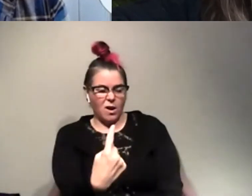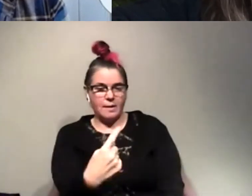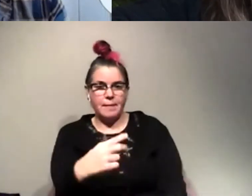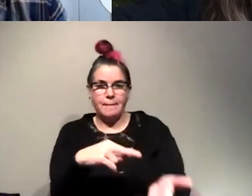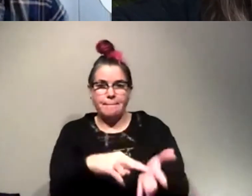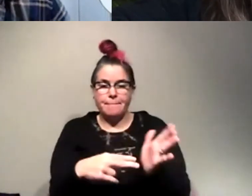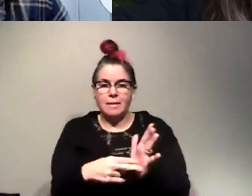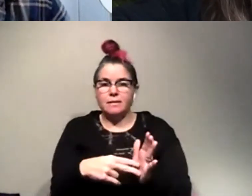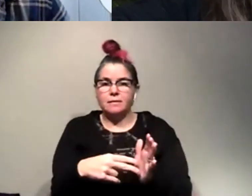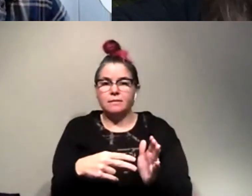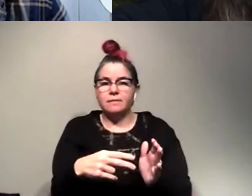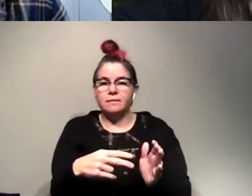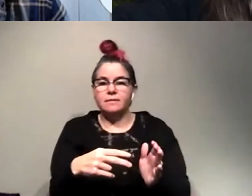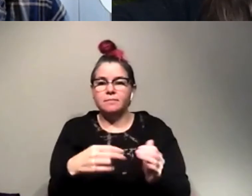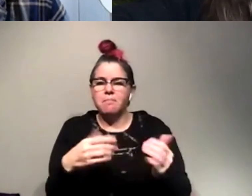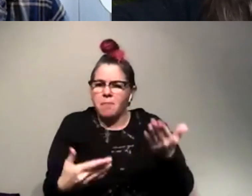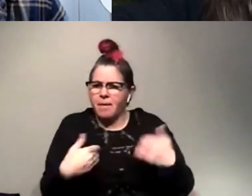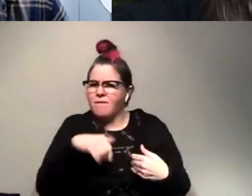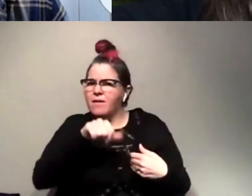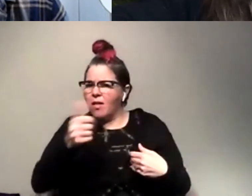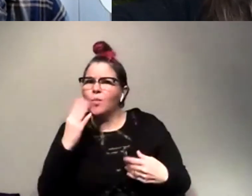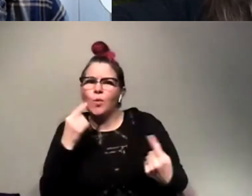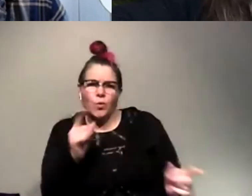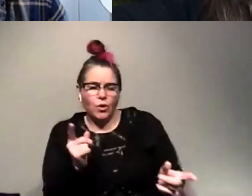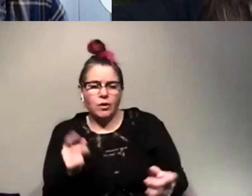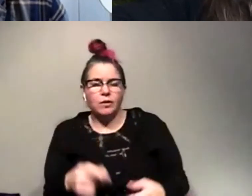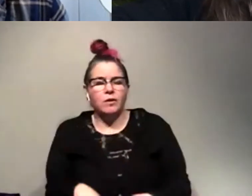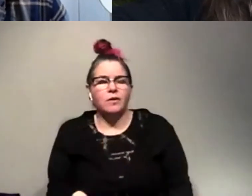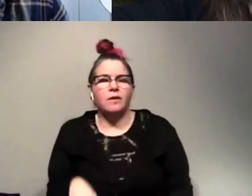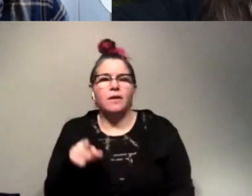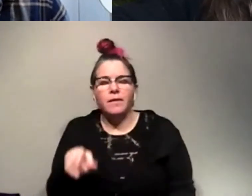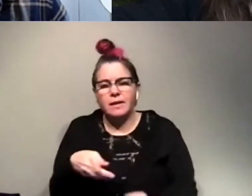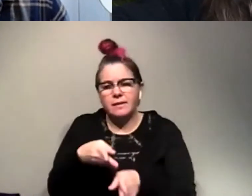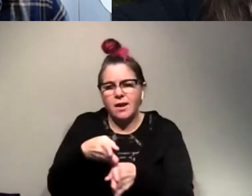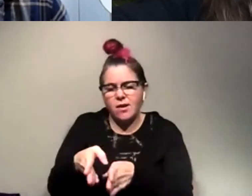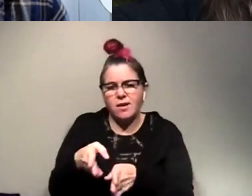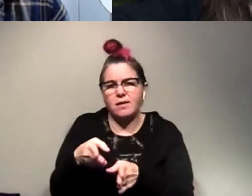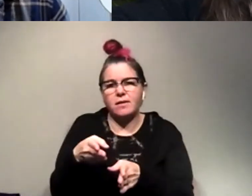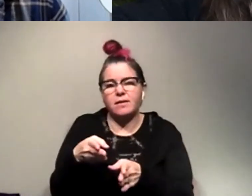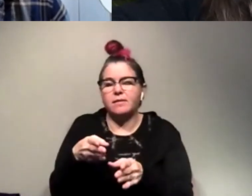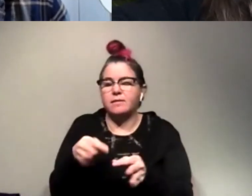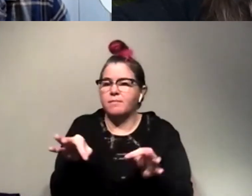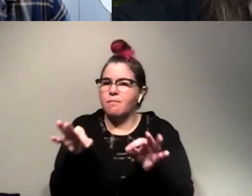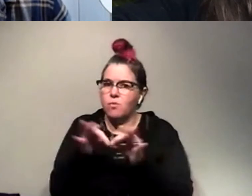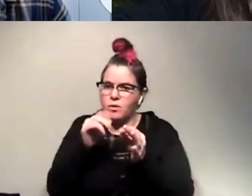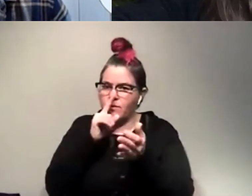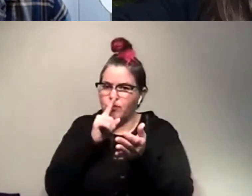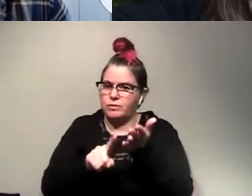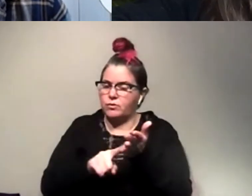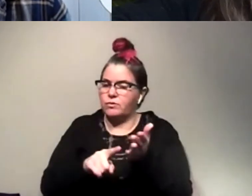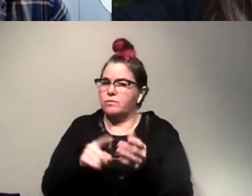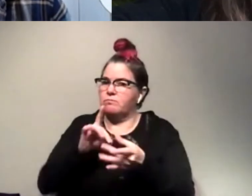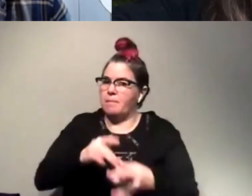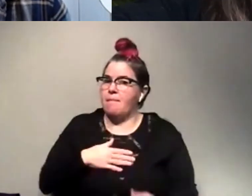isn't another that would work. Right. Actually, this is one of the essential areas of research of my lab,